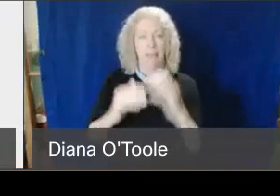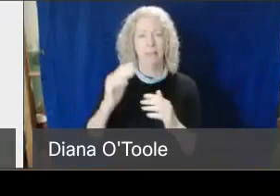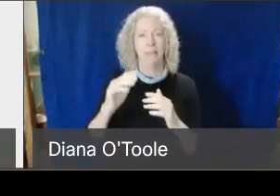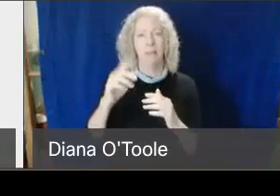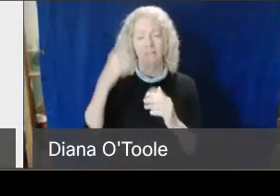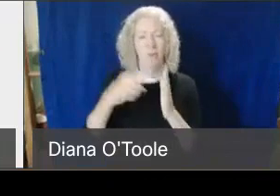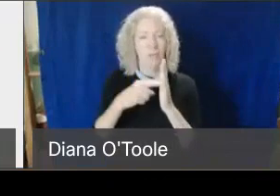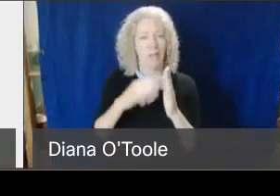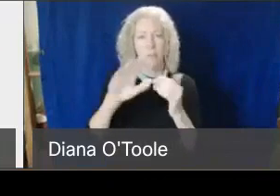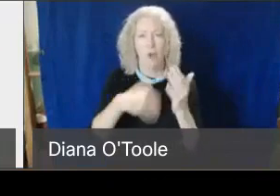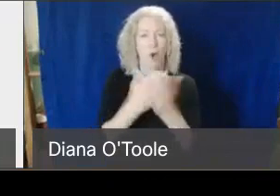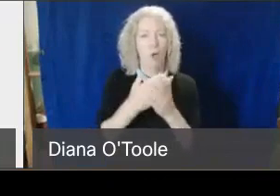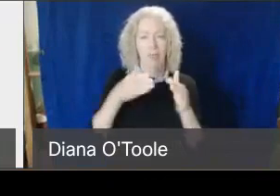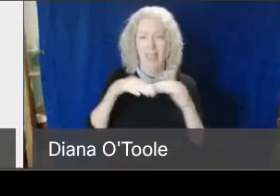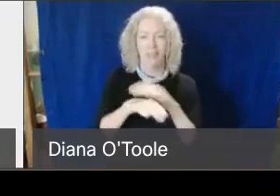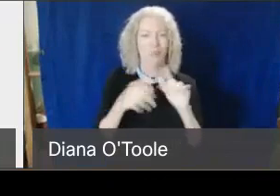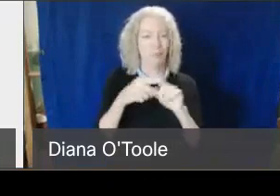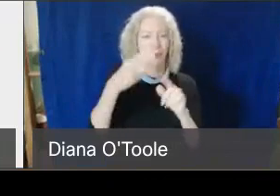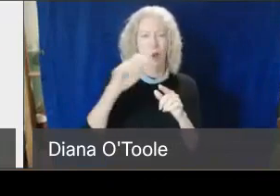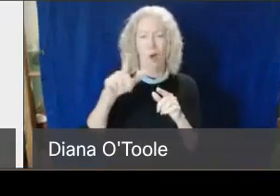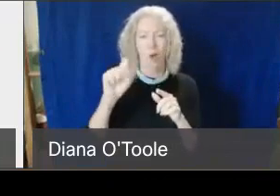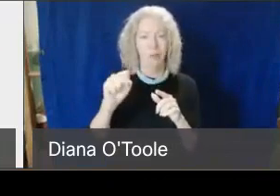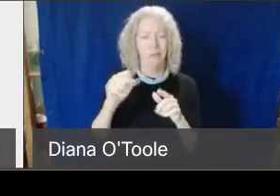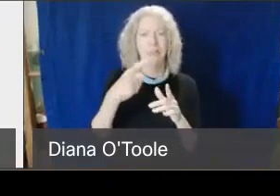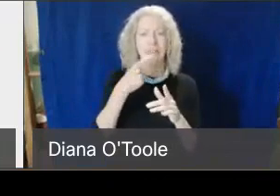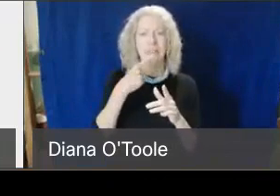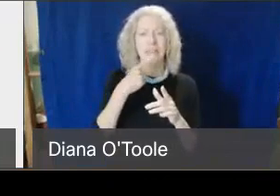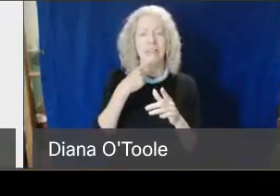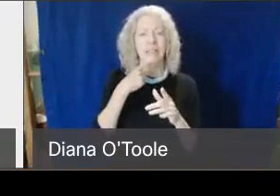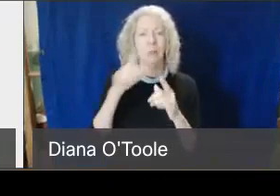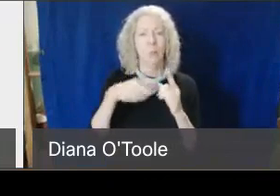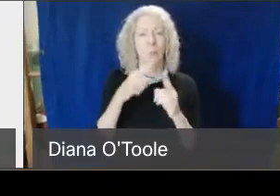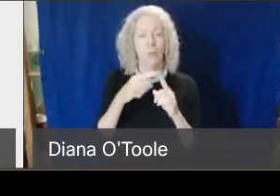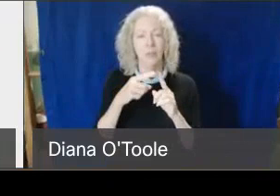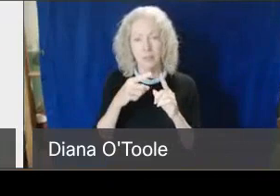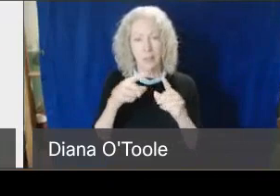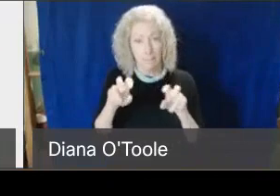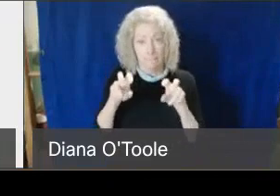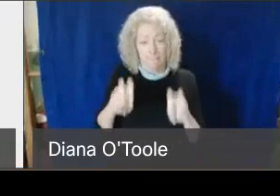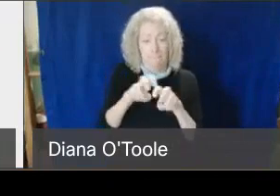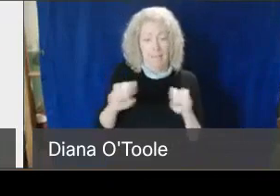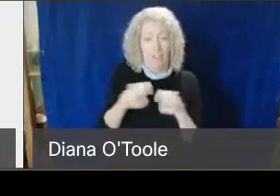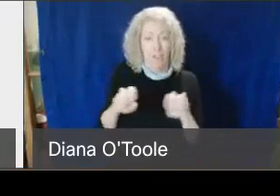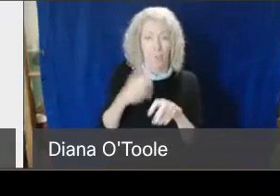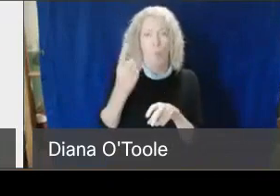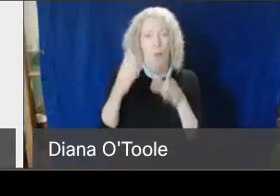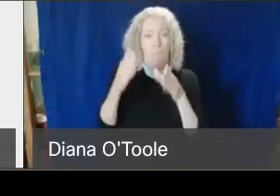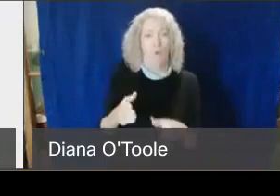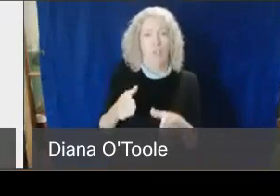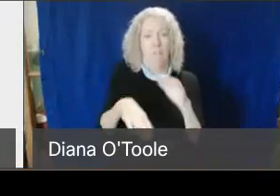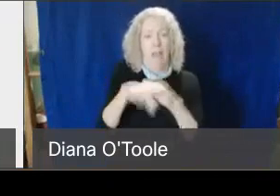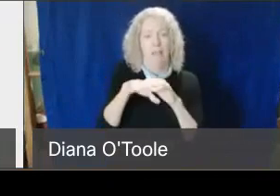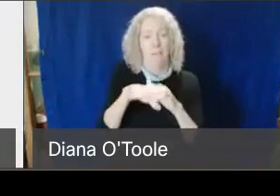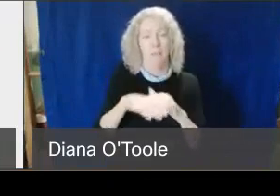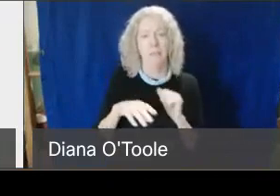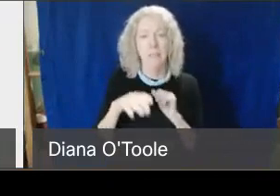notice on them that capacity is one person on those benches. If you have symptoms, stay home, simple as that. Whether